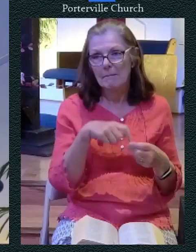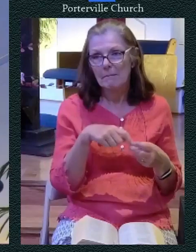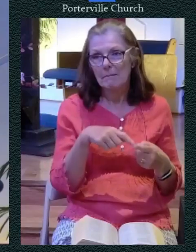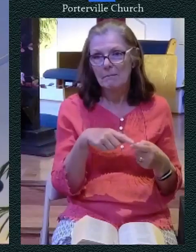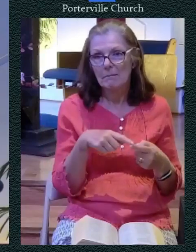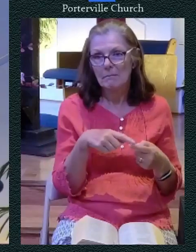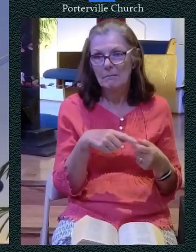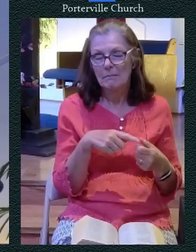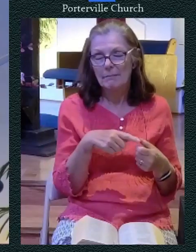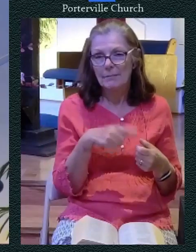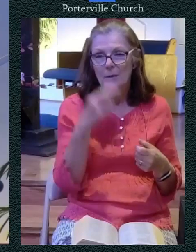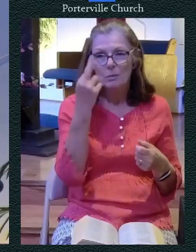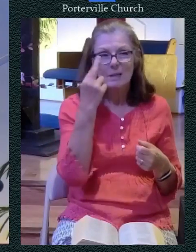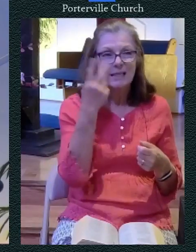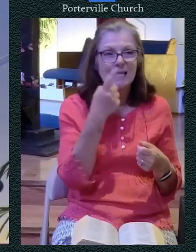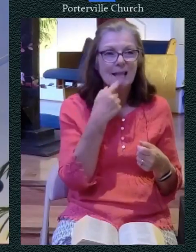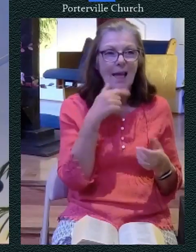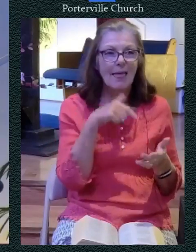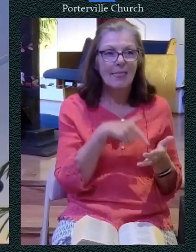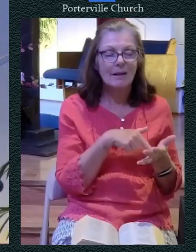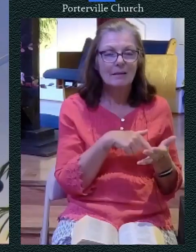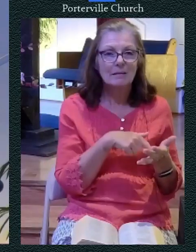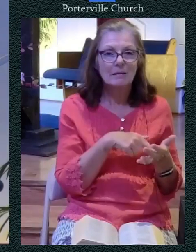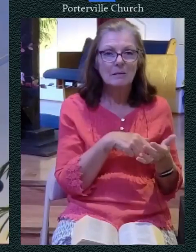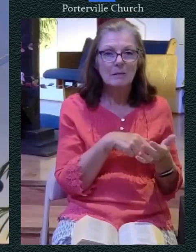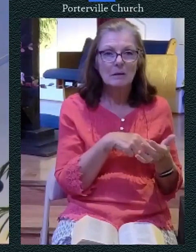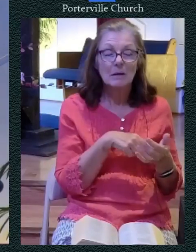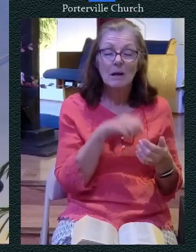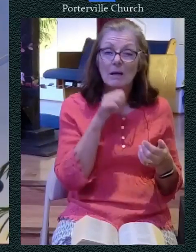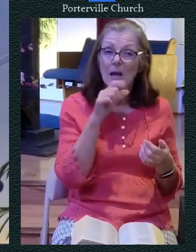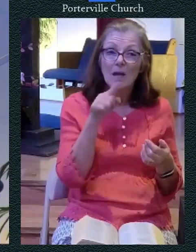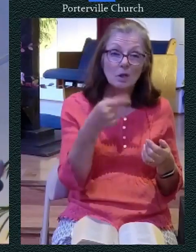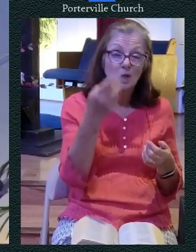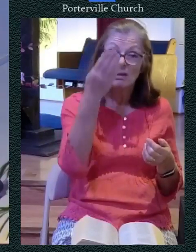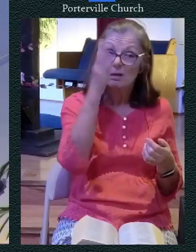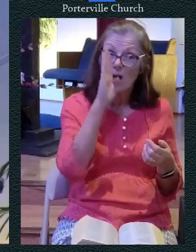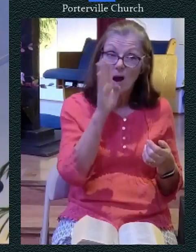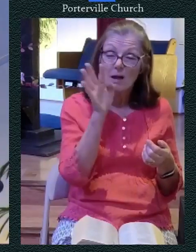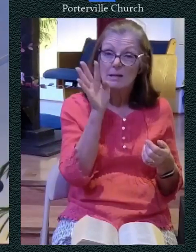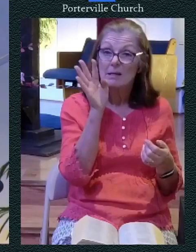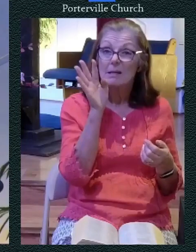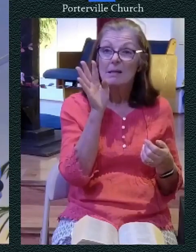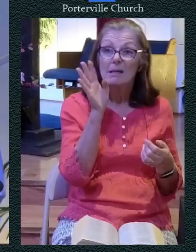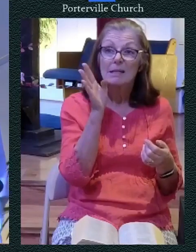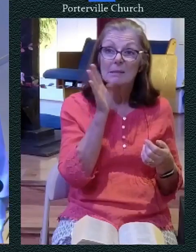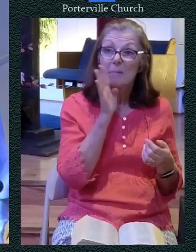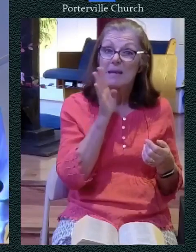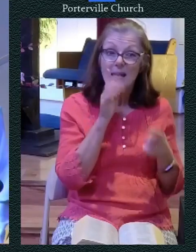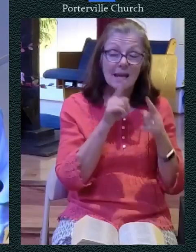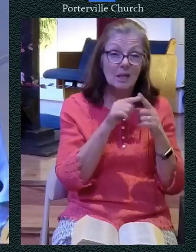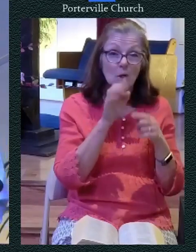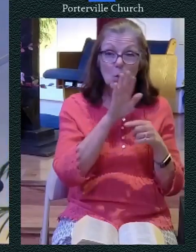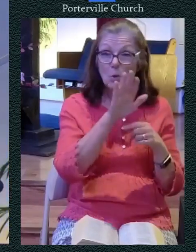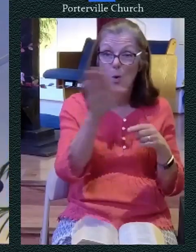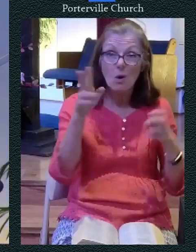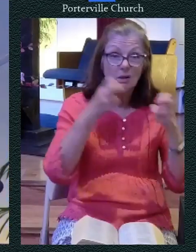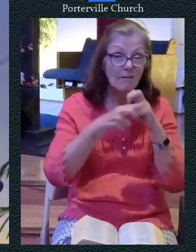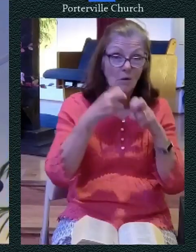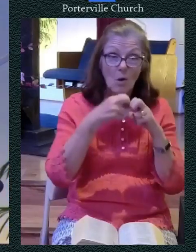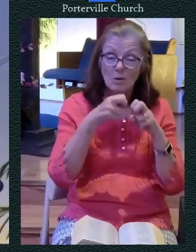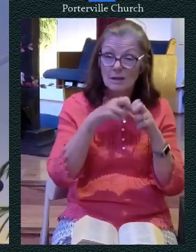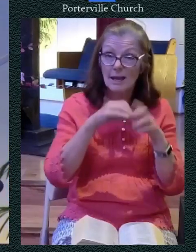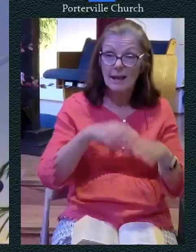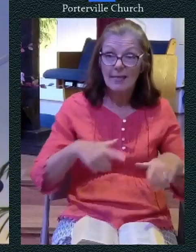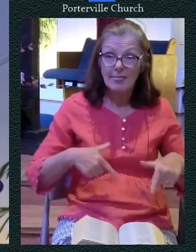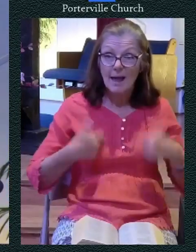And the reason I say this is not only is God seeking to use difficulty in our lives, there's an